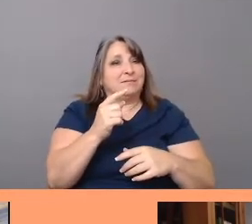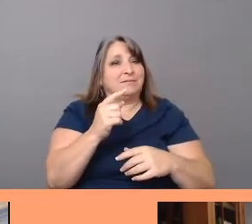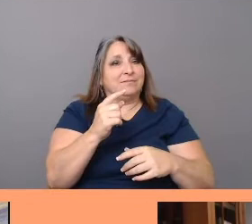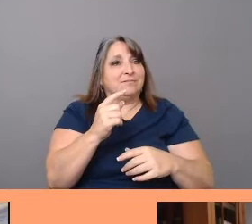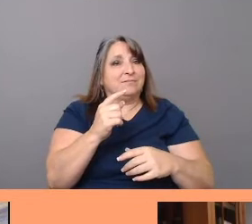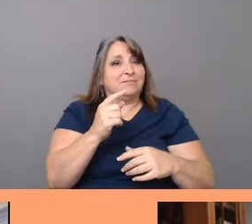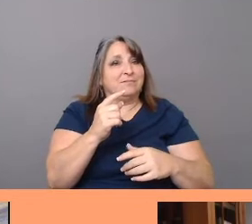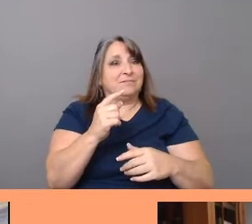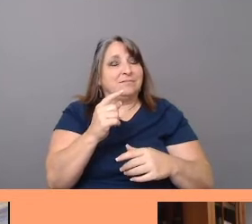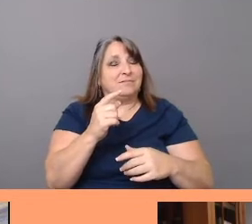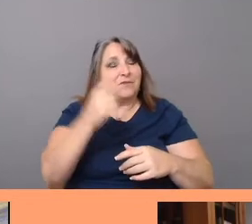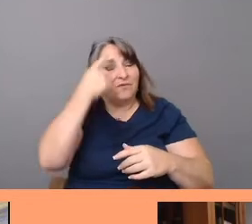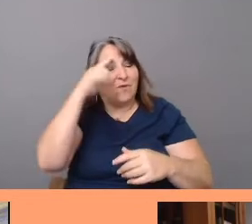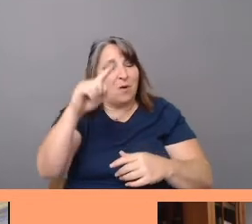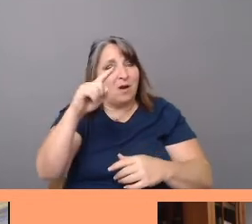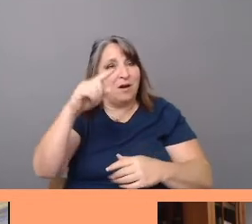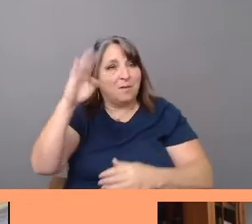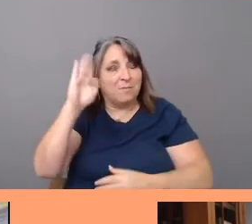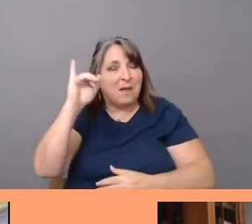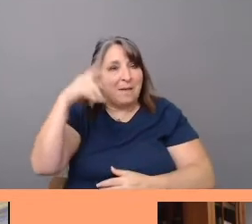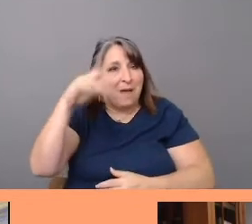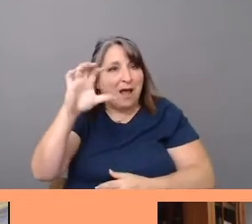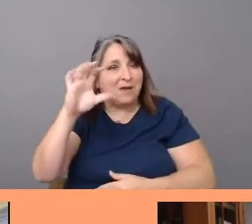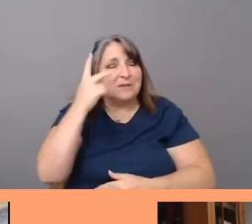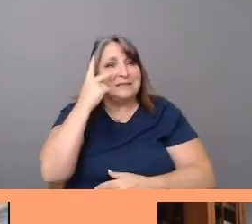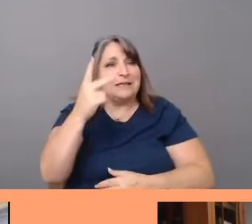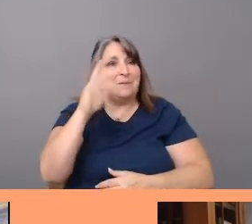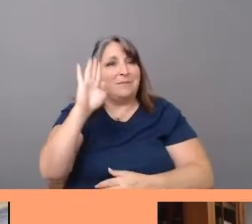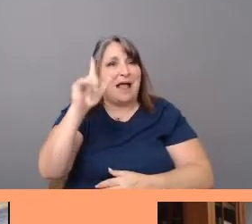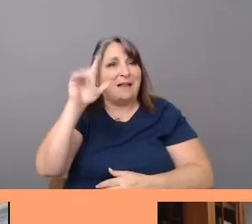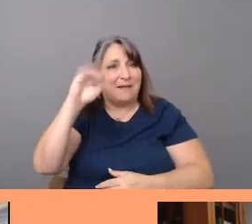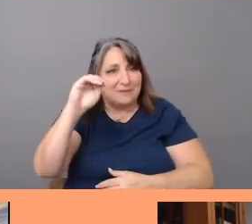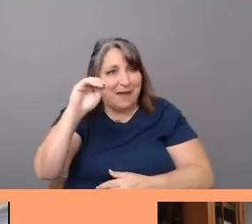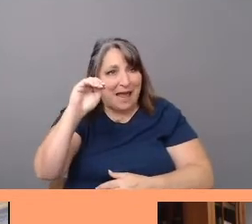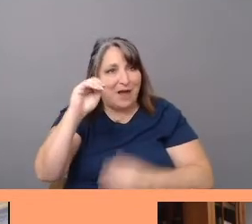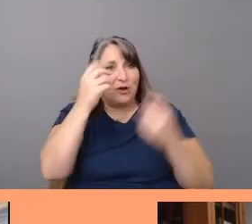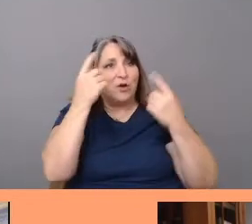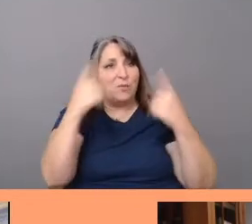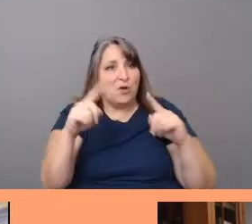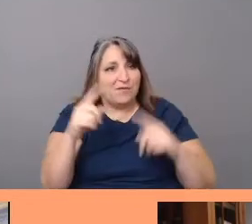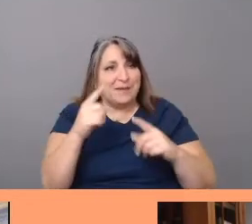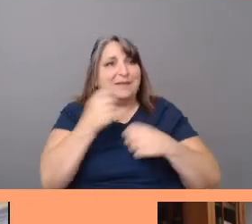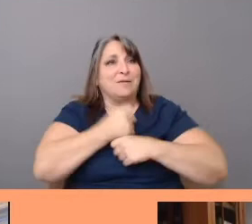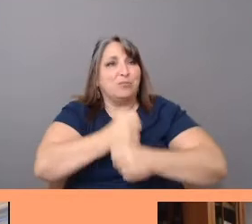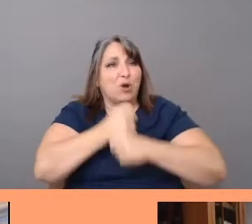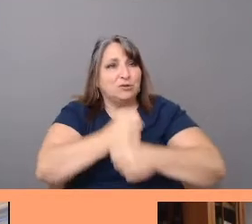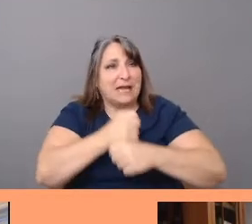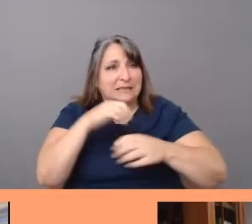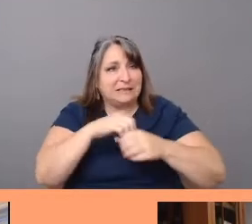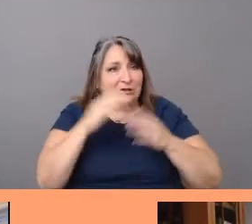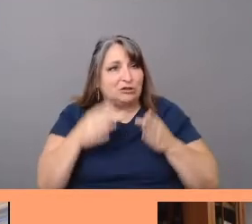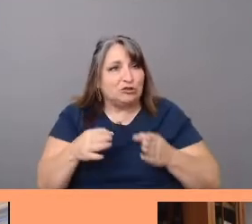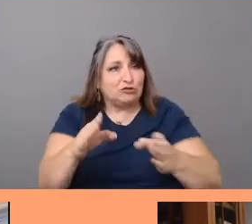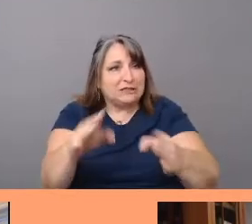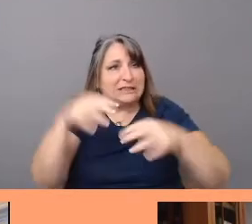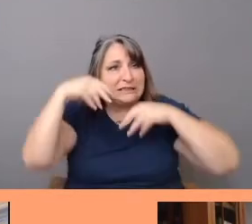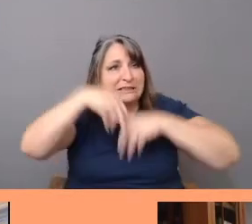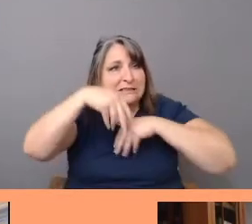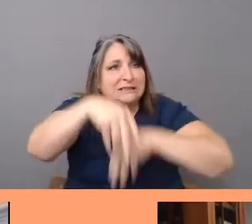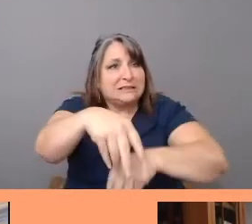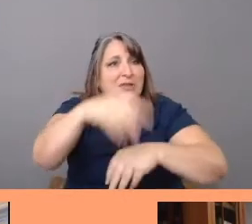of the Black Lives Matter movement, the protests in the streets, and also we've had an administration in